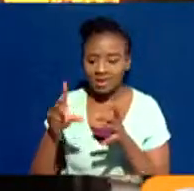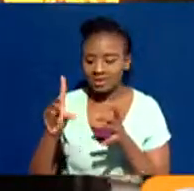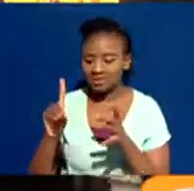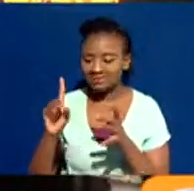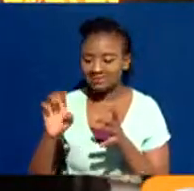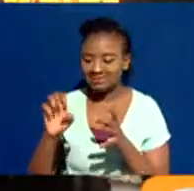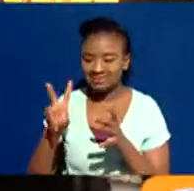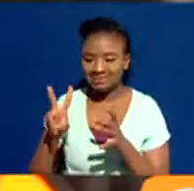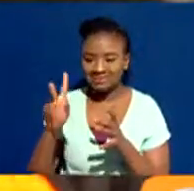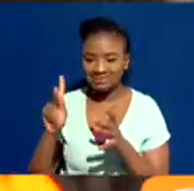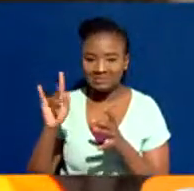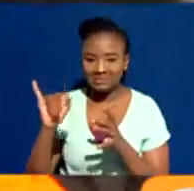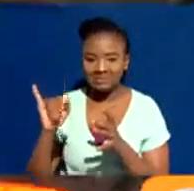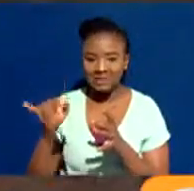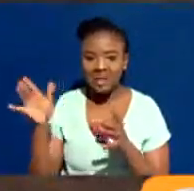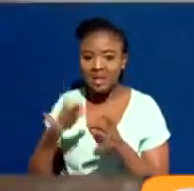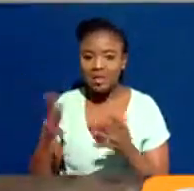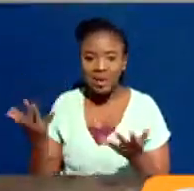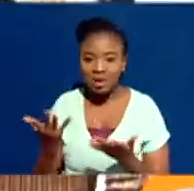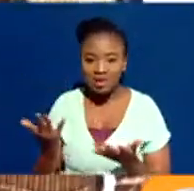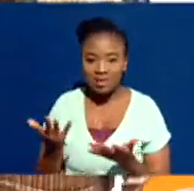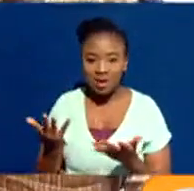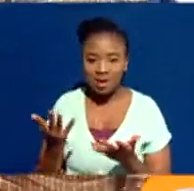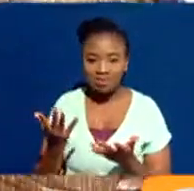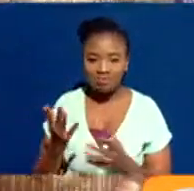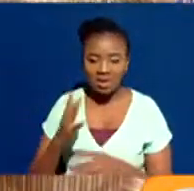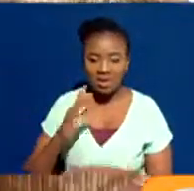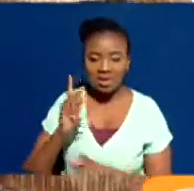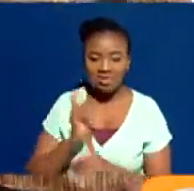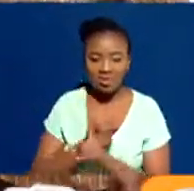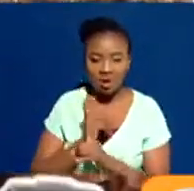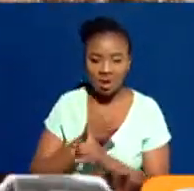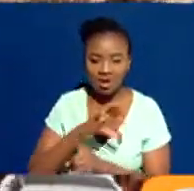in Samburu, Kinango, Kwale County,